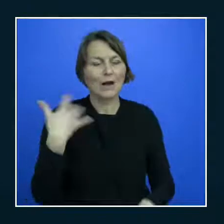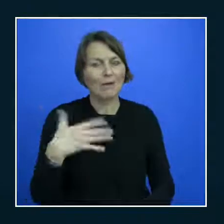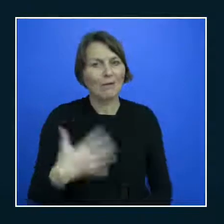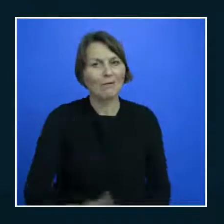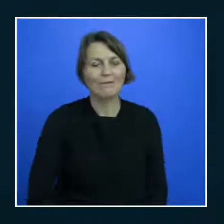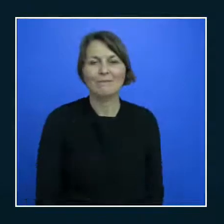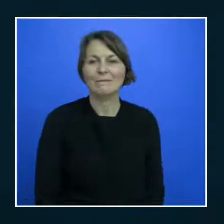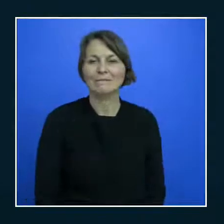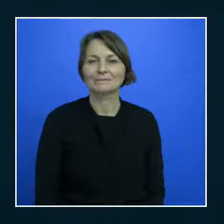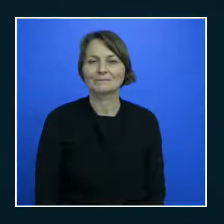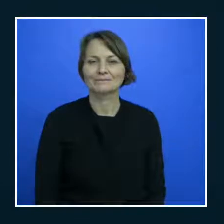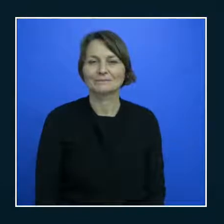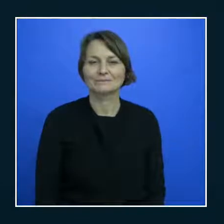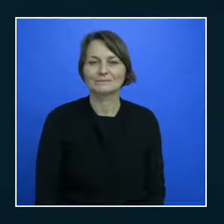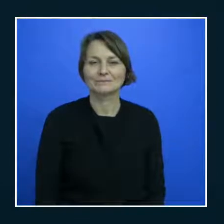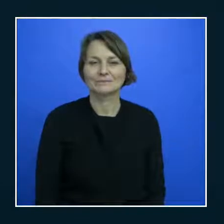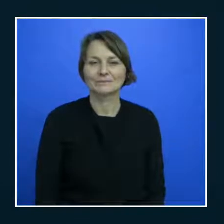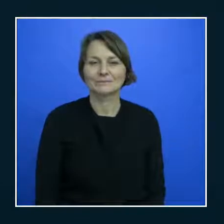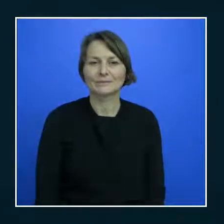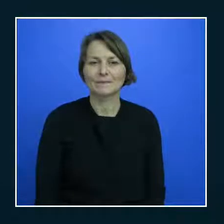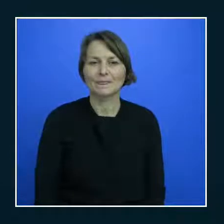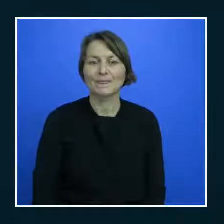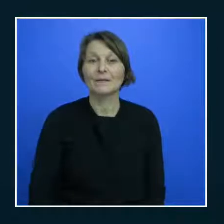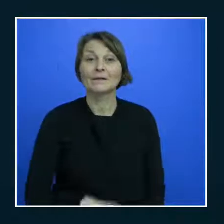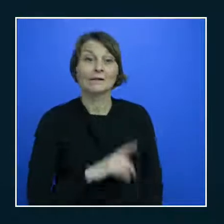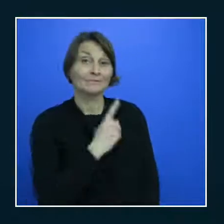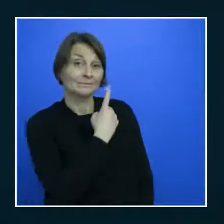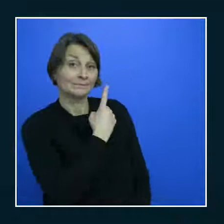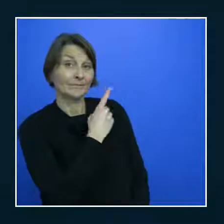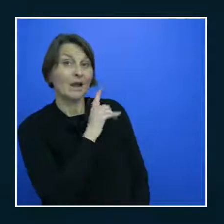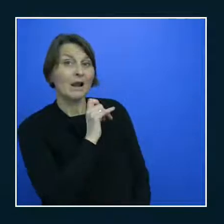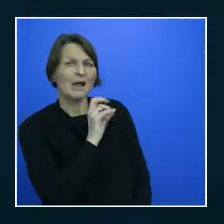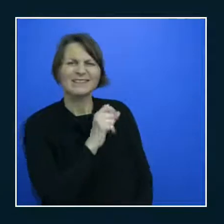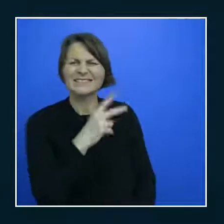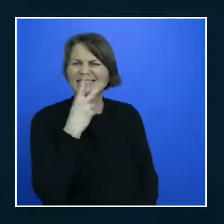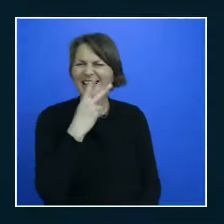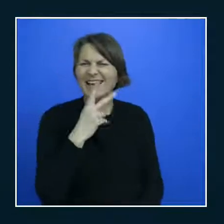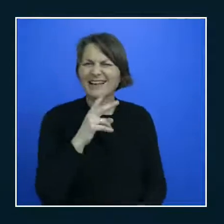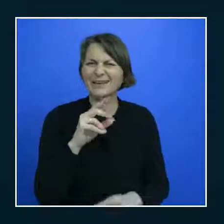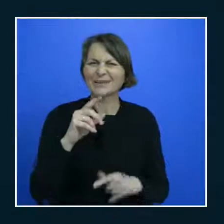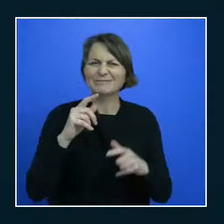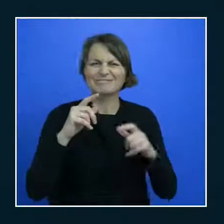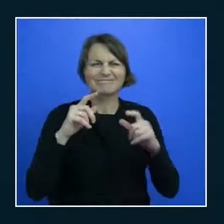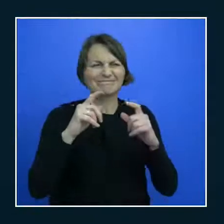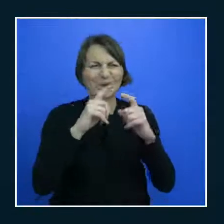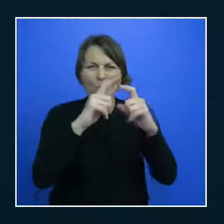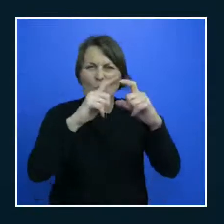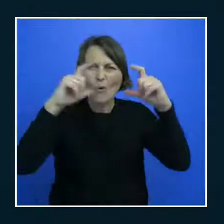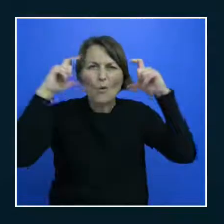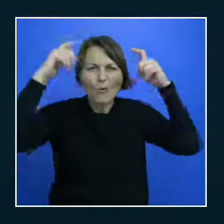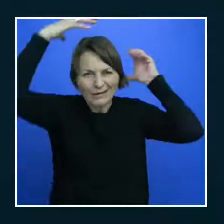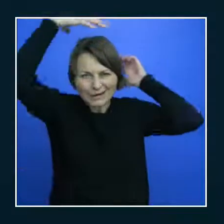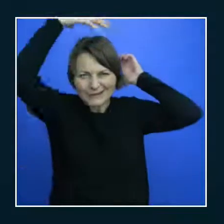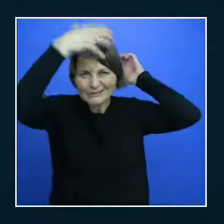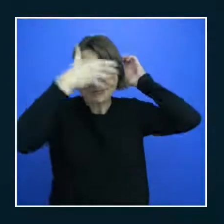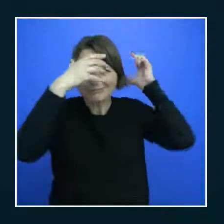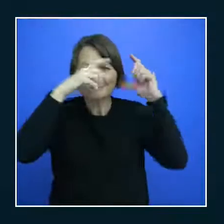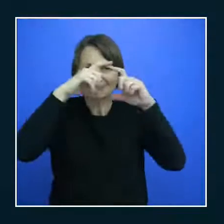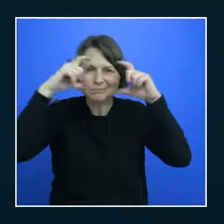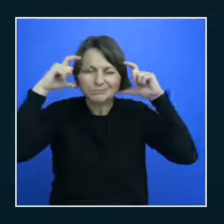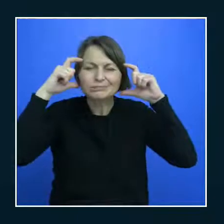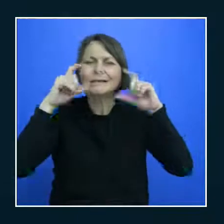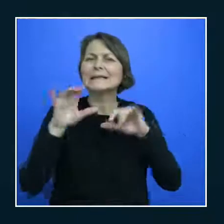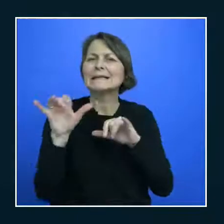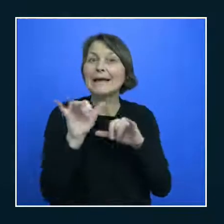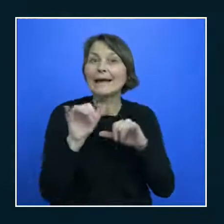So it's kind of like HoloLens has met Teams now, is the way I see it. It's sort of like we had Teams meetings and they were